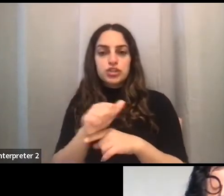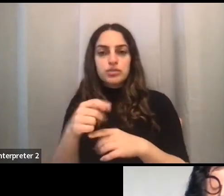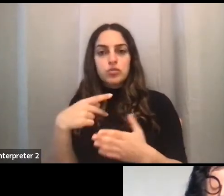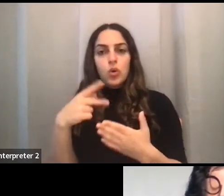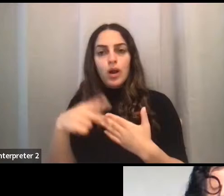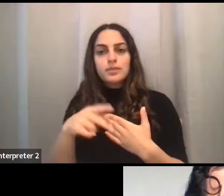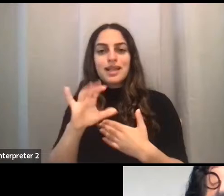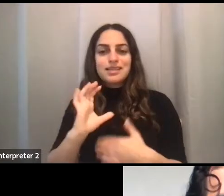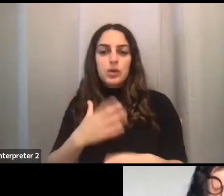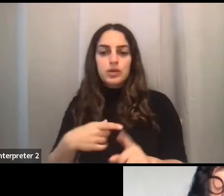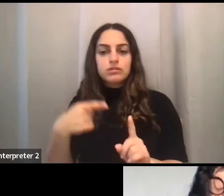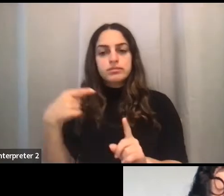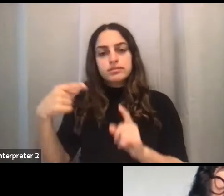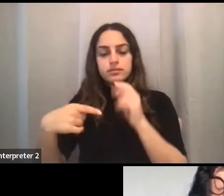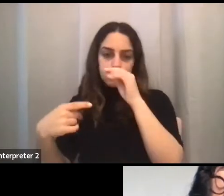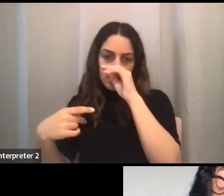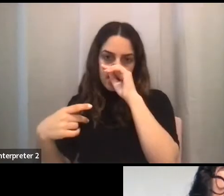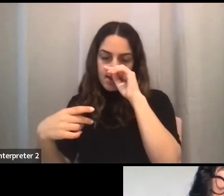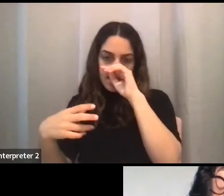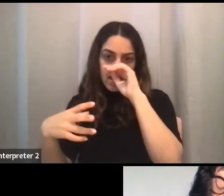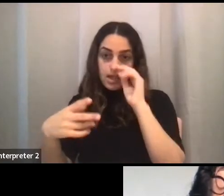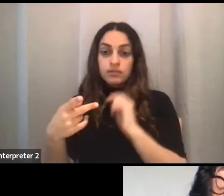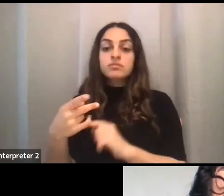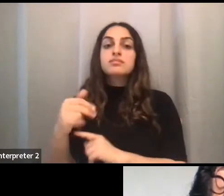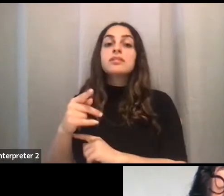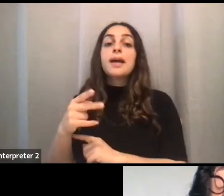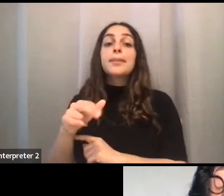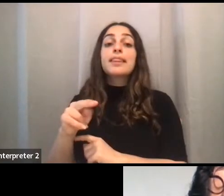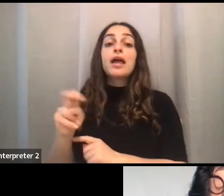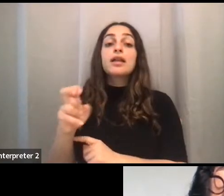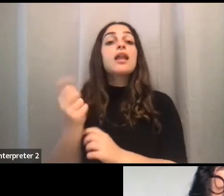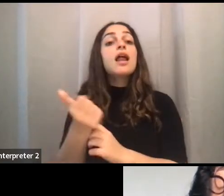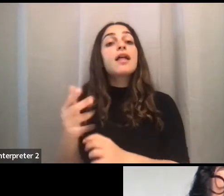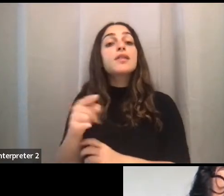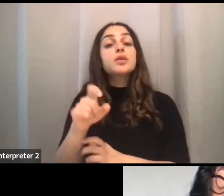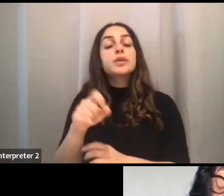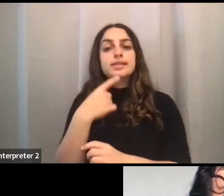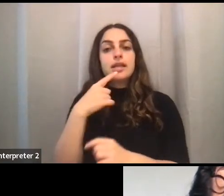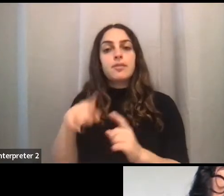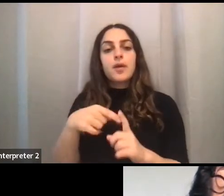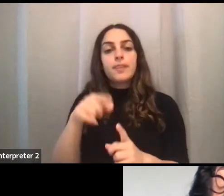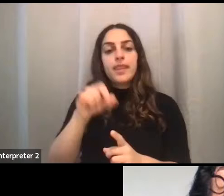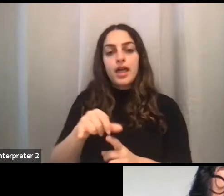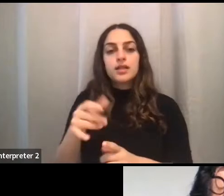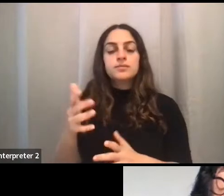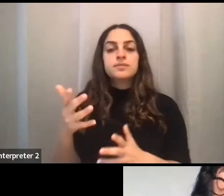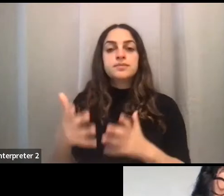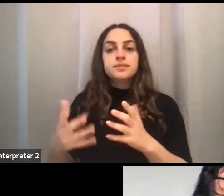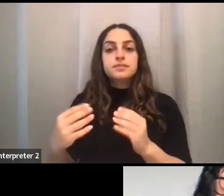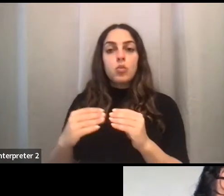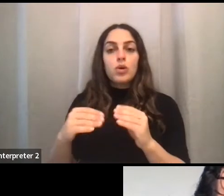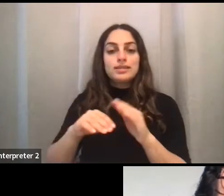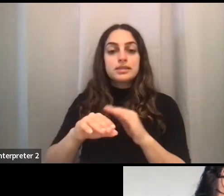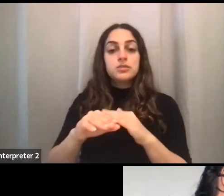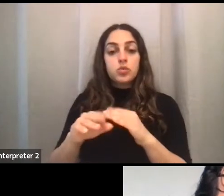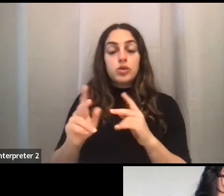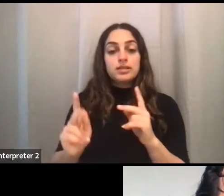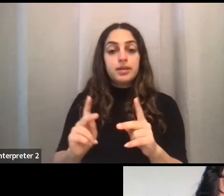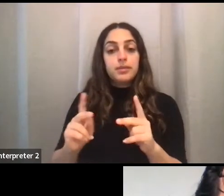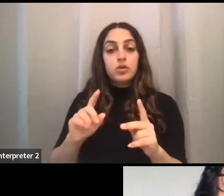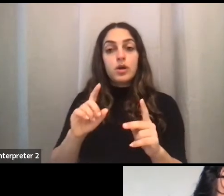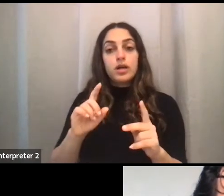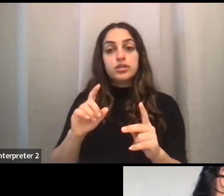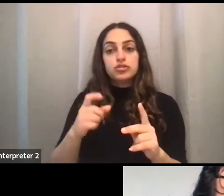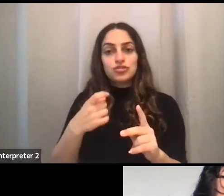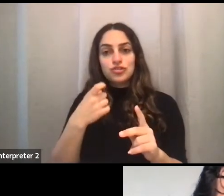pipeline and anything that you could say about that and you know sort of making that more accessible as folks are just coming